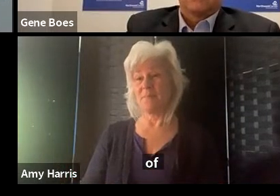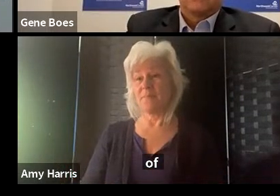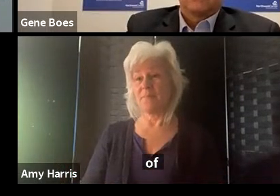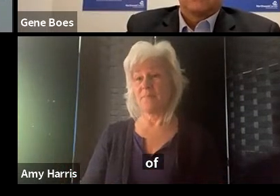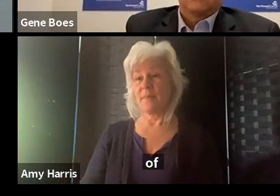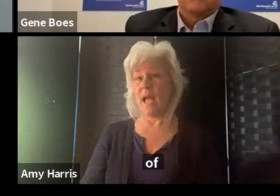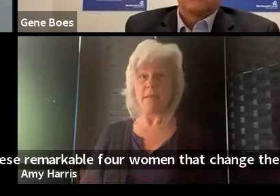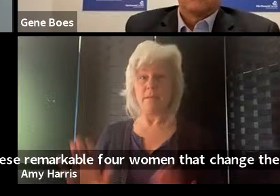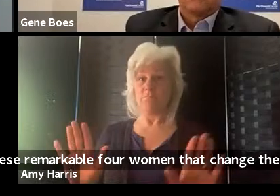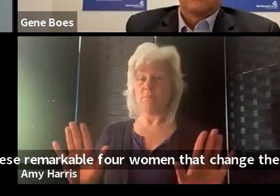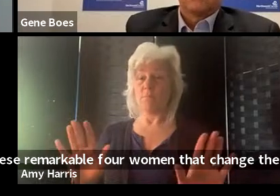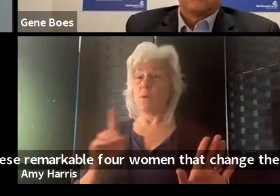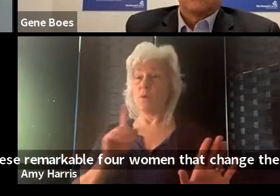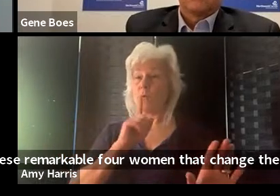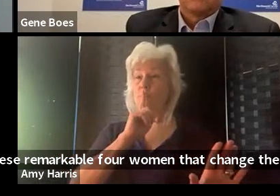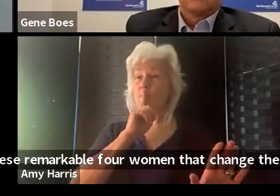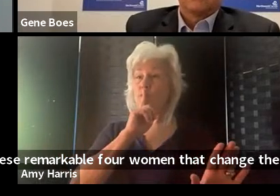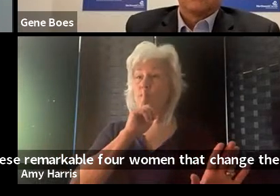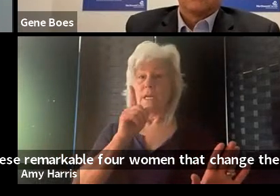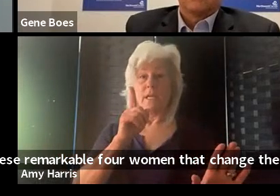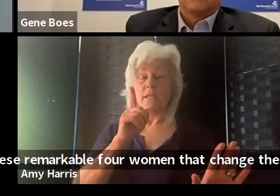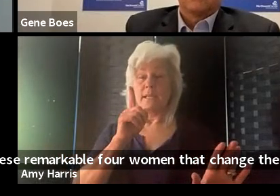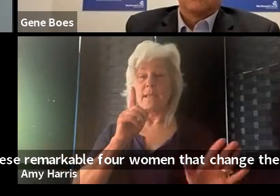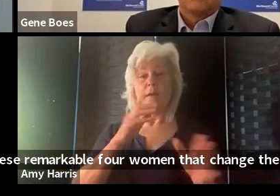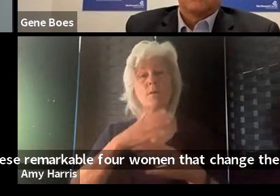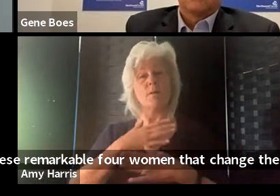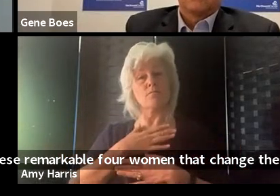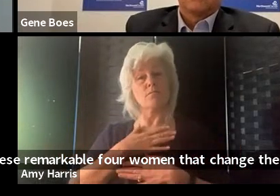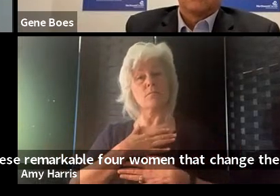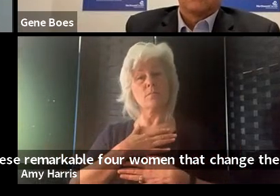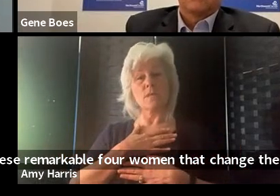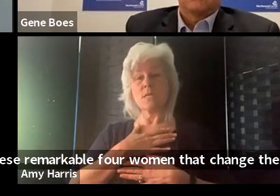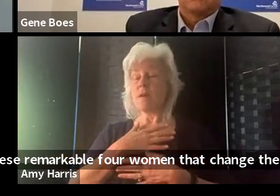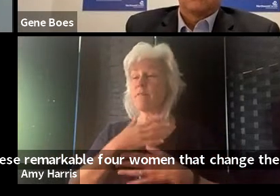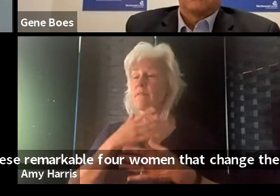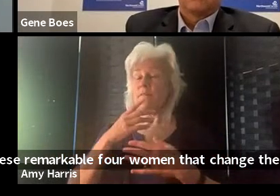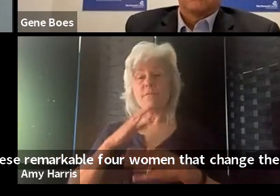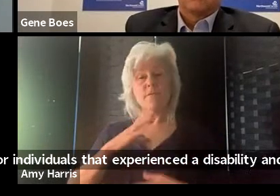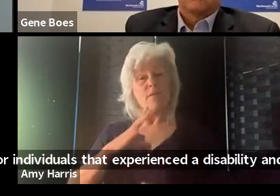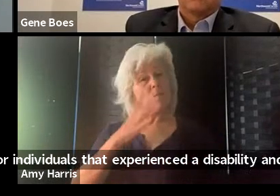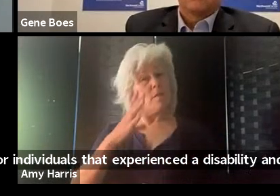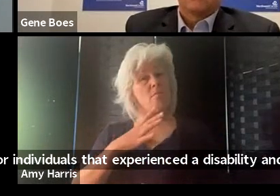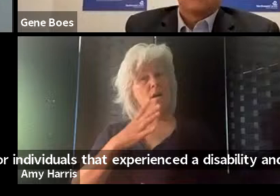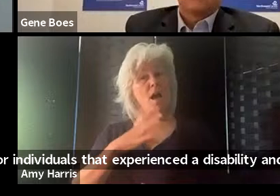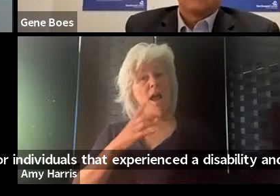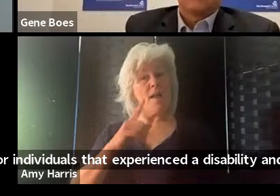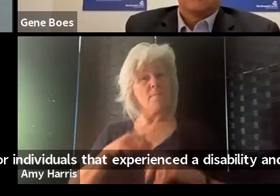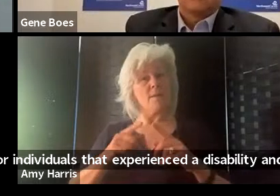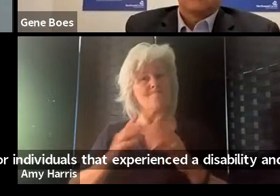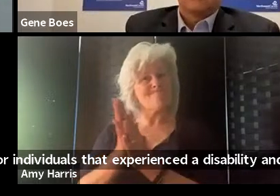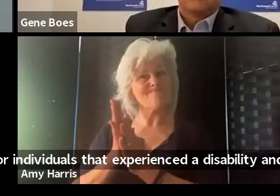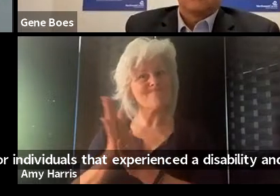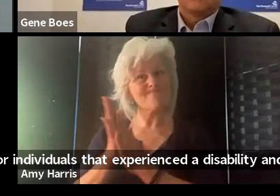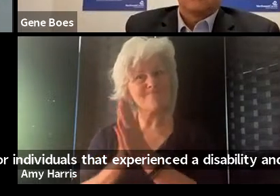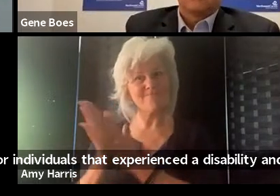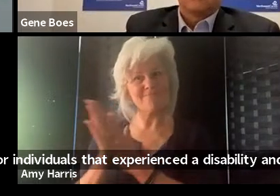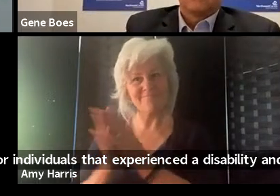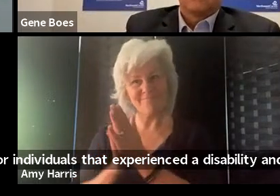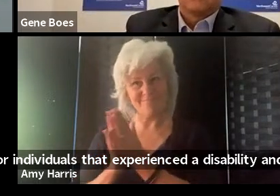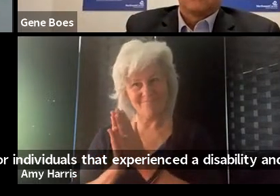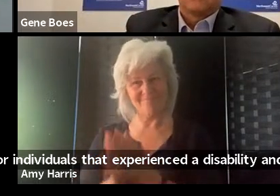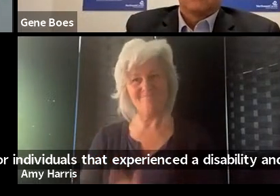all modesty, but with incredible tenacity. My hope now is that